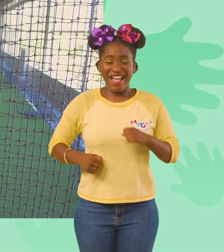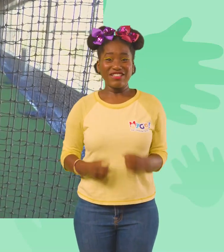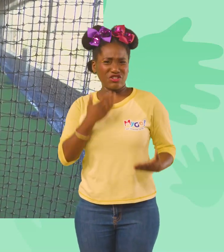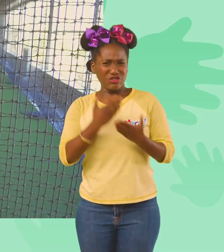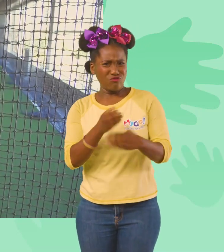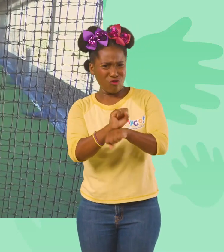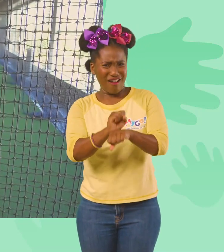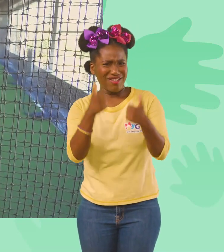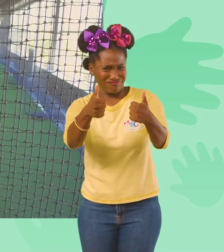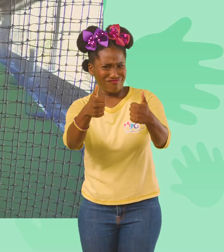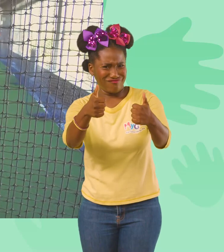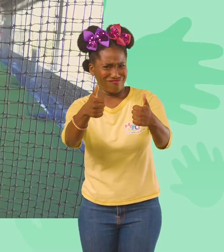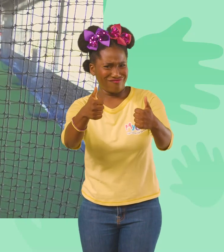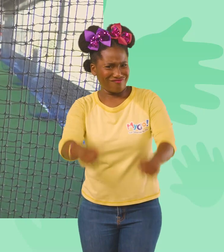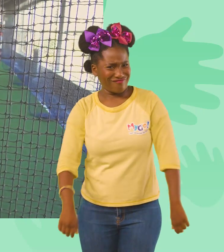Good job.